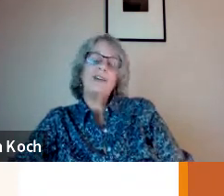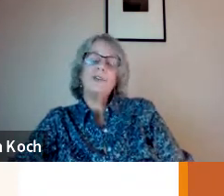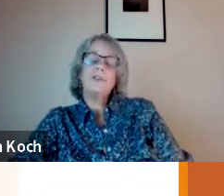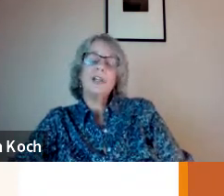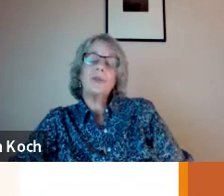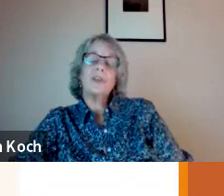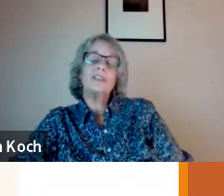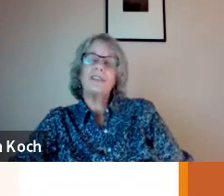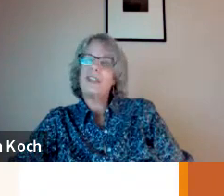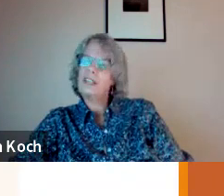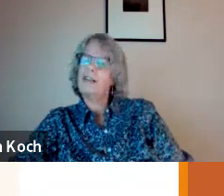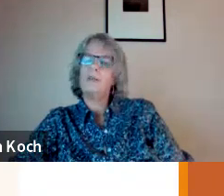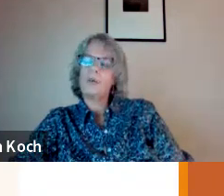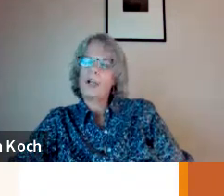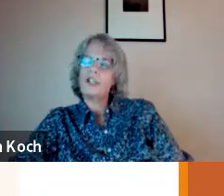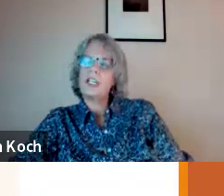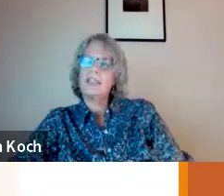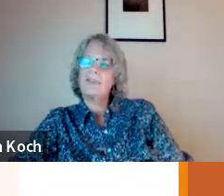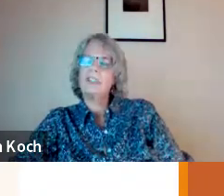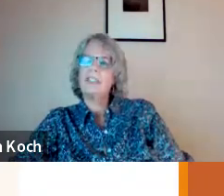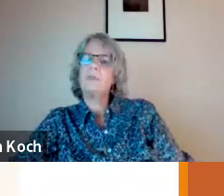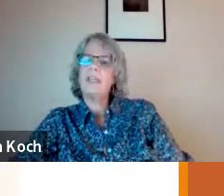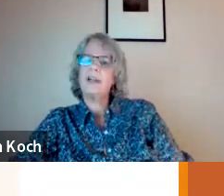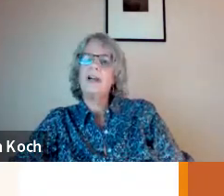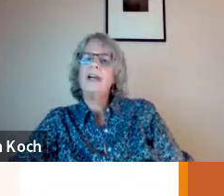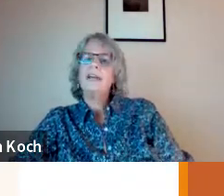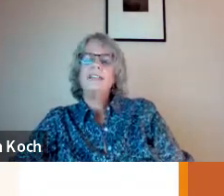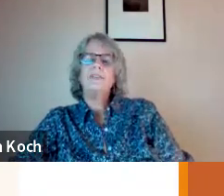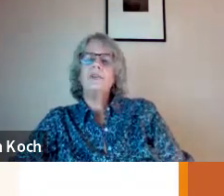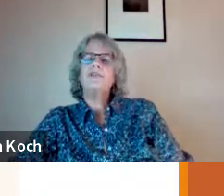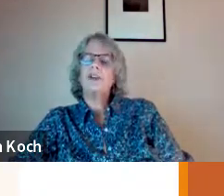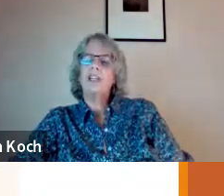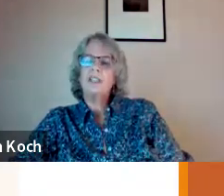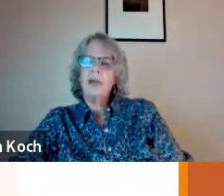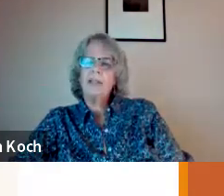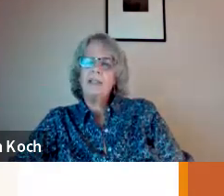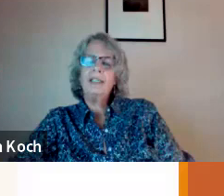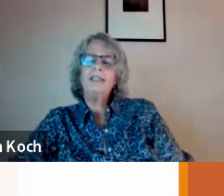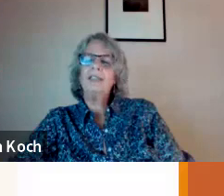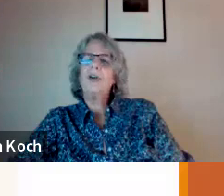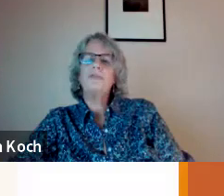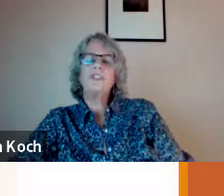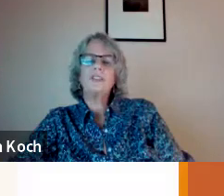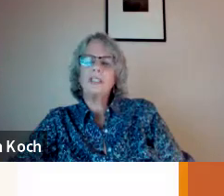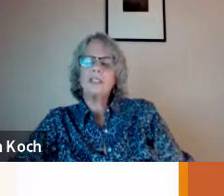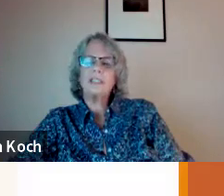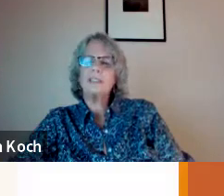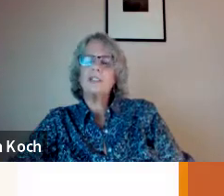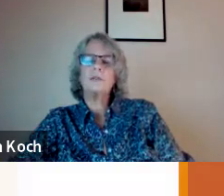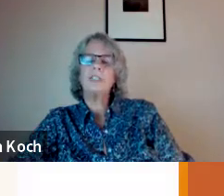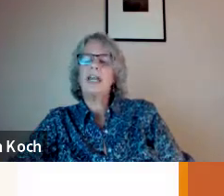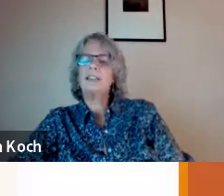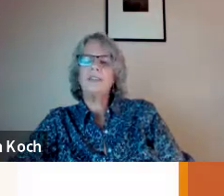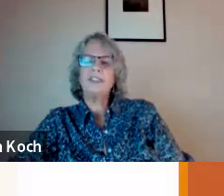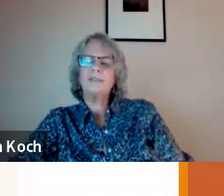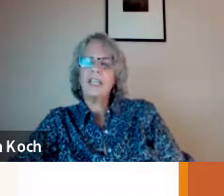Mr. Malee had also shared with us that the facility was questioning David's need to be there. David was very independent. He needed no physical assistance